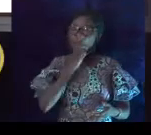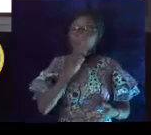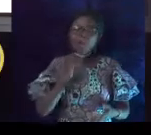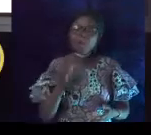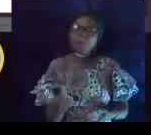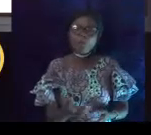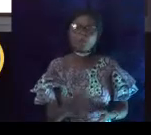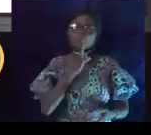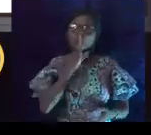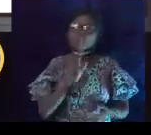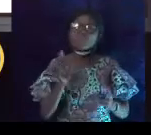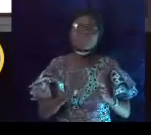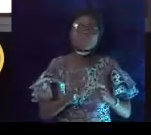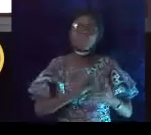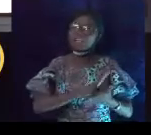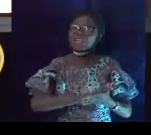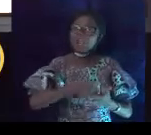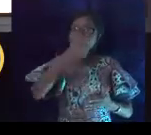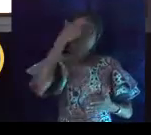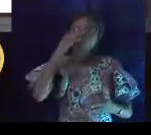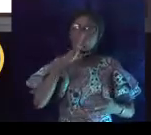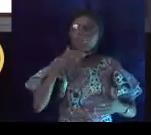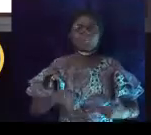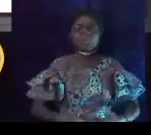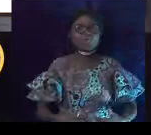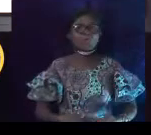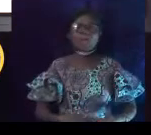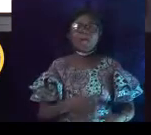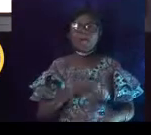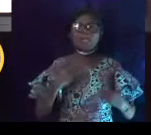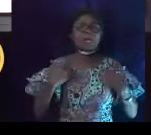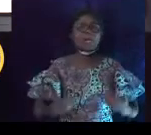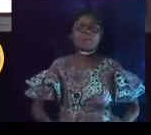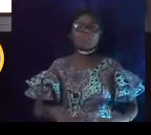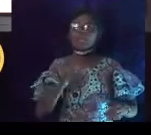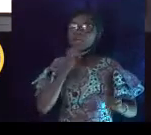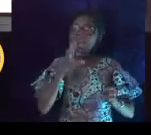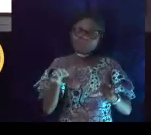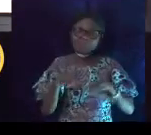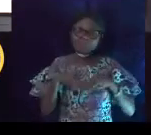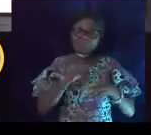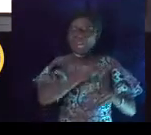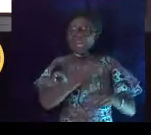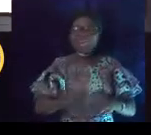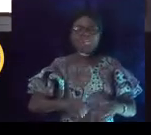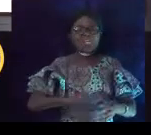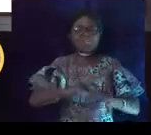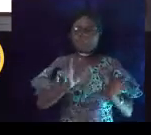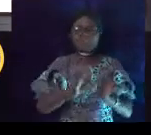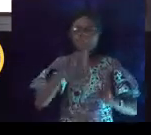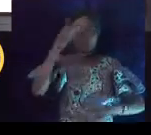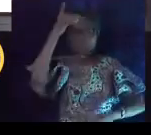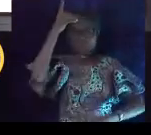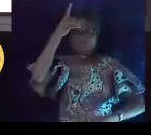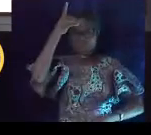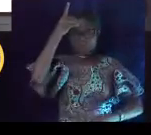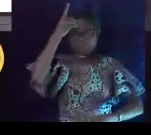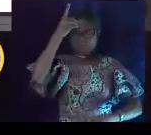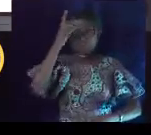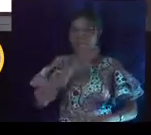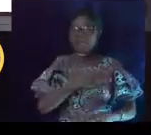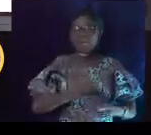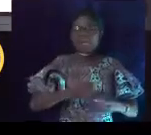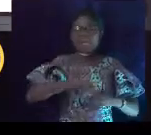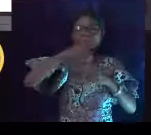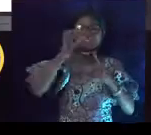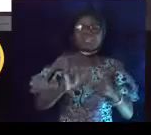filled. The food, the water container should be clean because they are still very, very young and their body can attract any